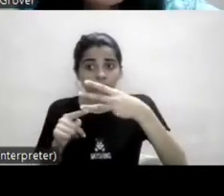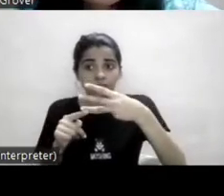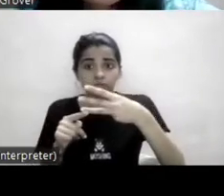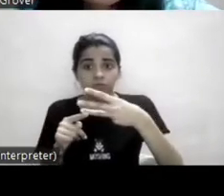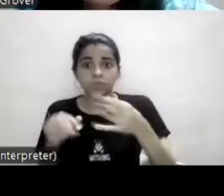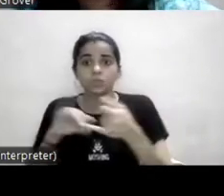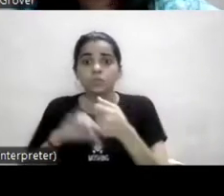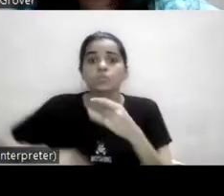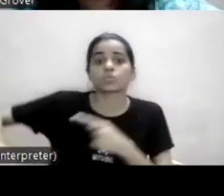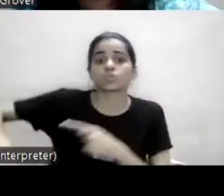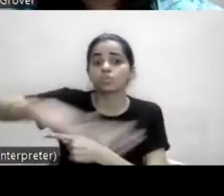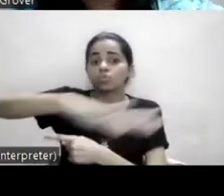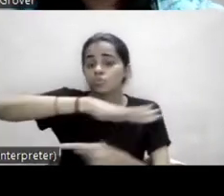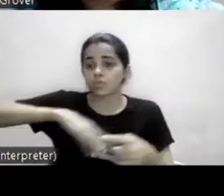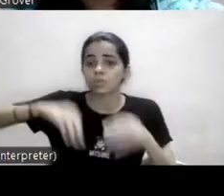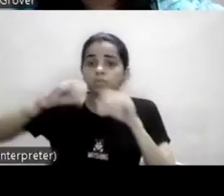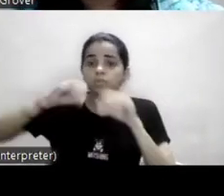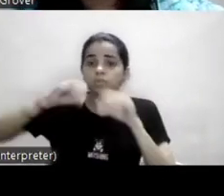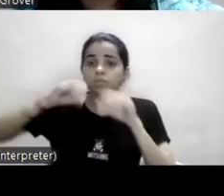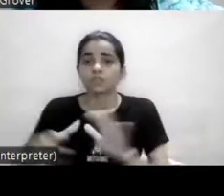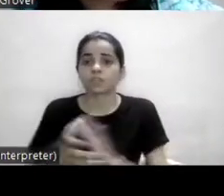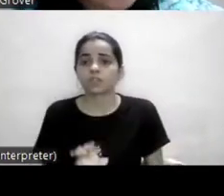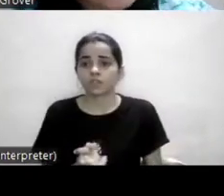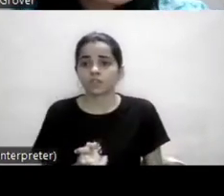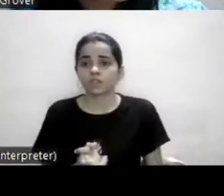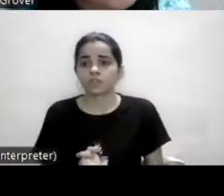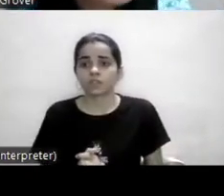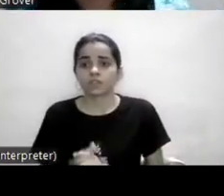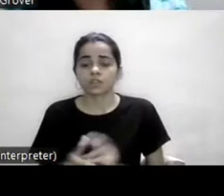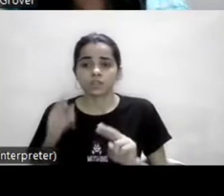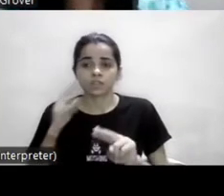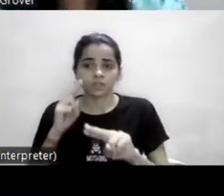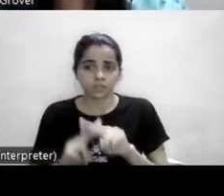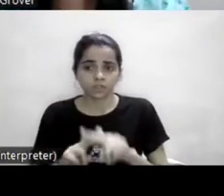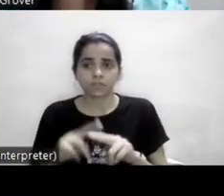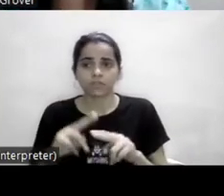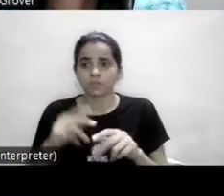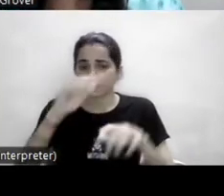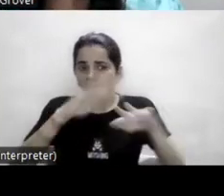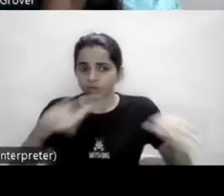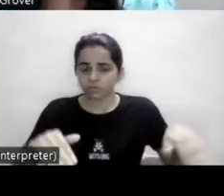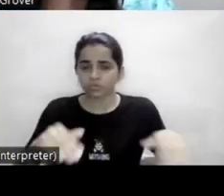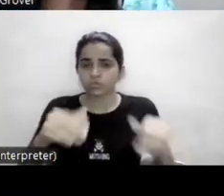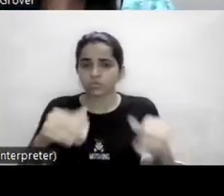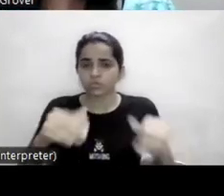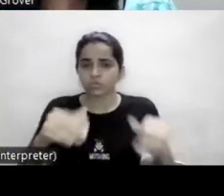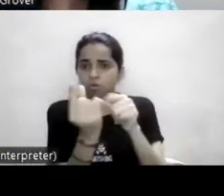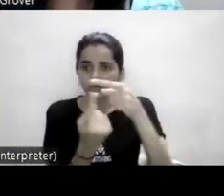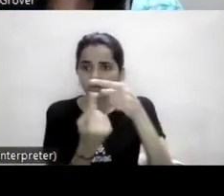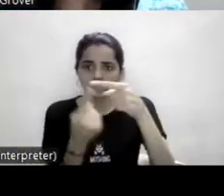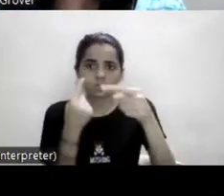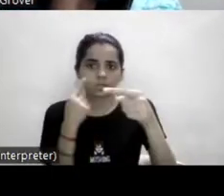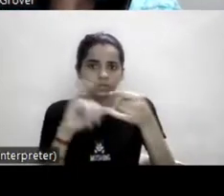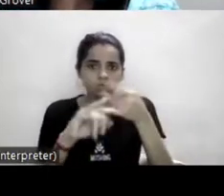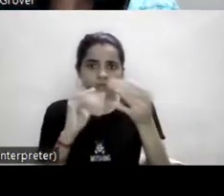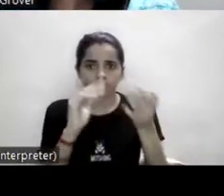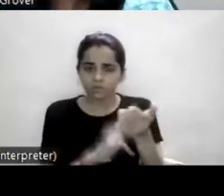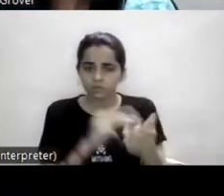socialization, right? And there would the child who has autism will face, you know, problems